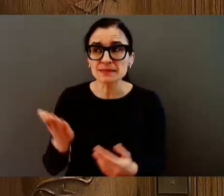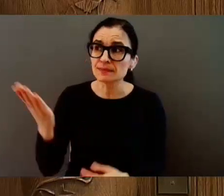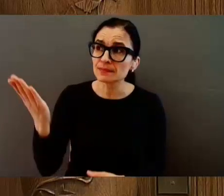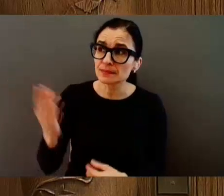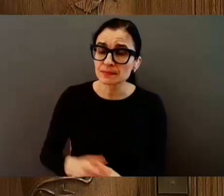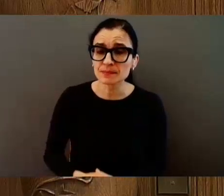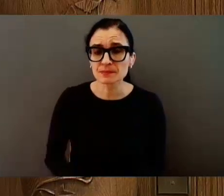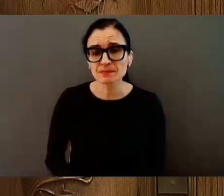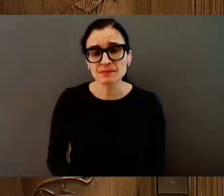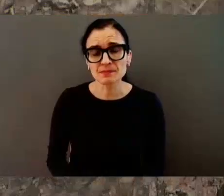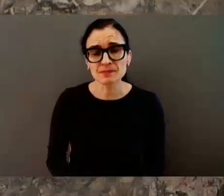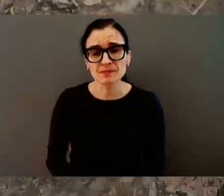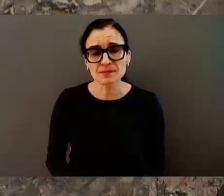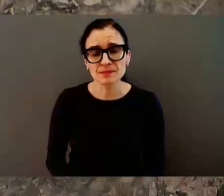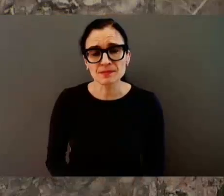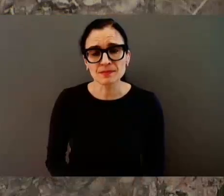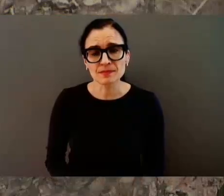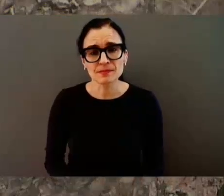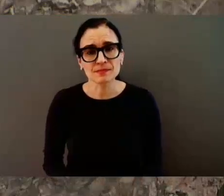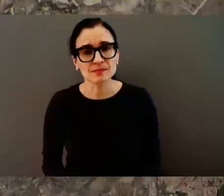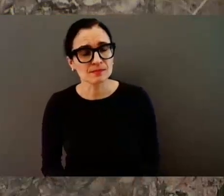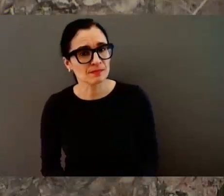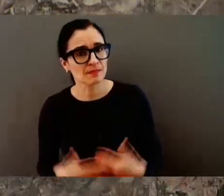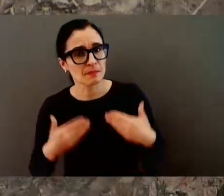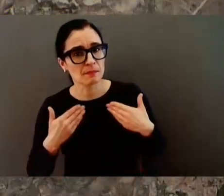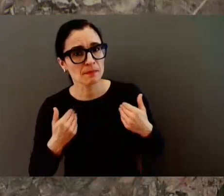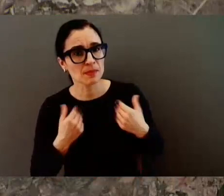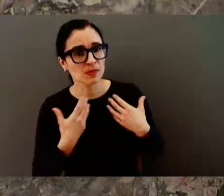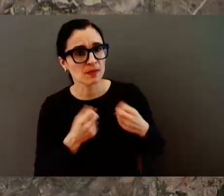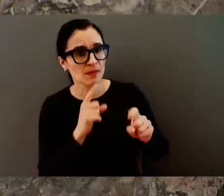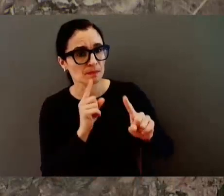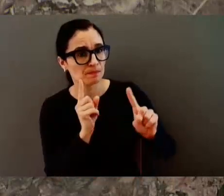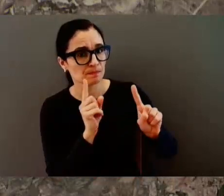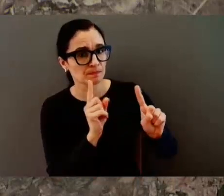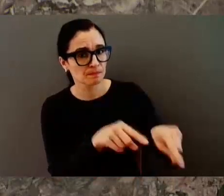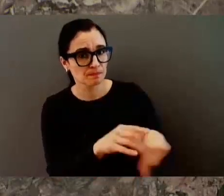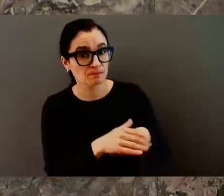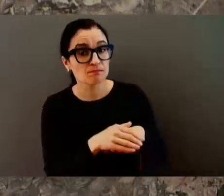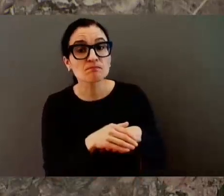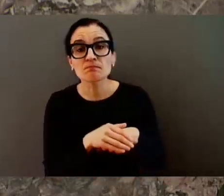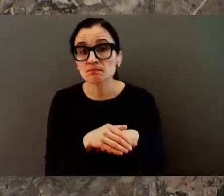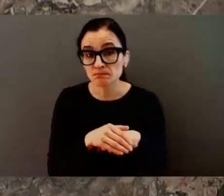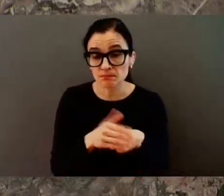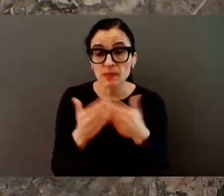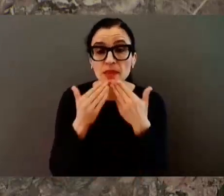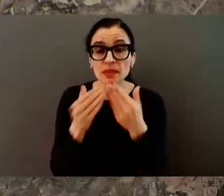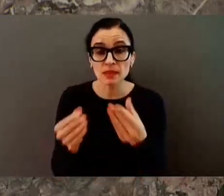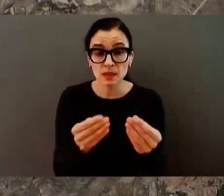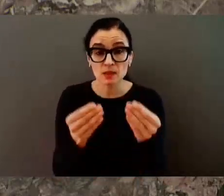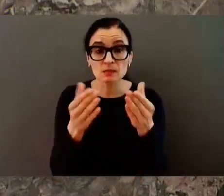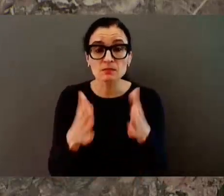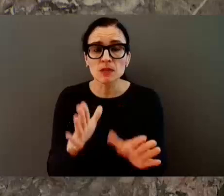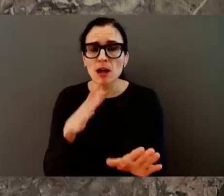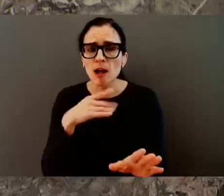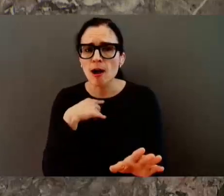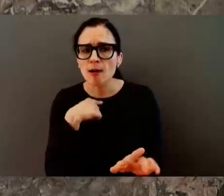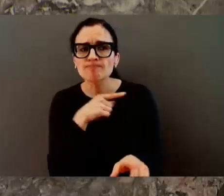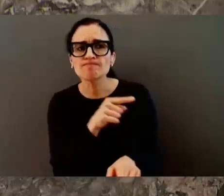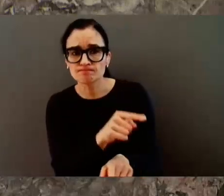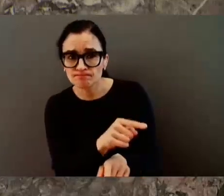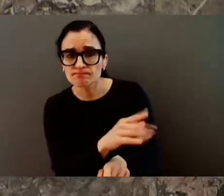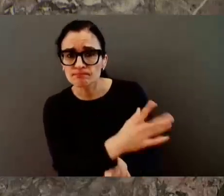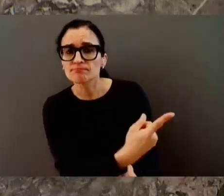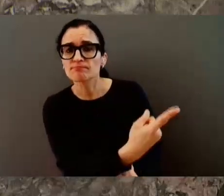Minister of Health. Thank you, Honourable Speaker, and I appreciate the member's advocacy. He and I have had the chance to canvass this